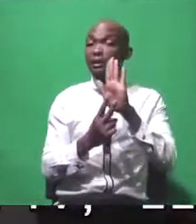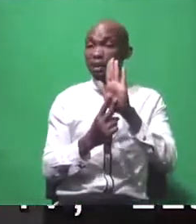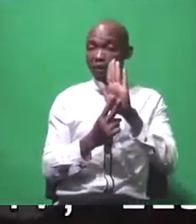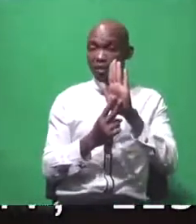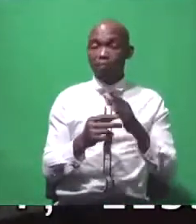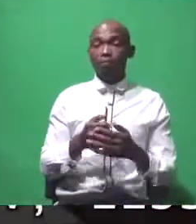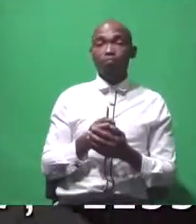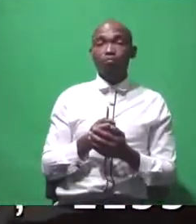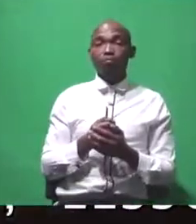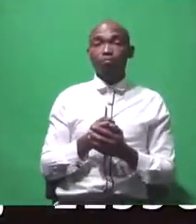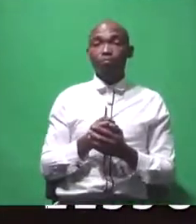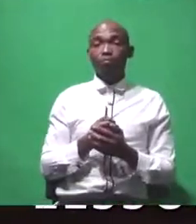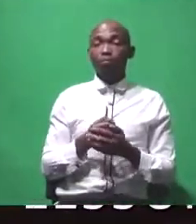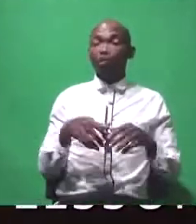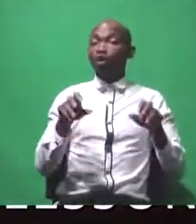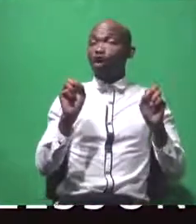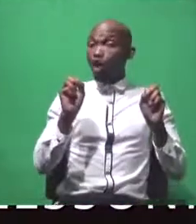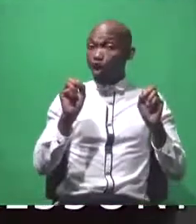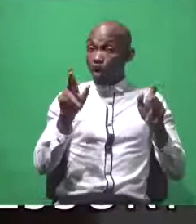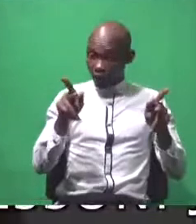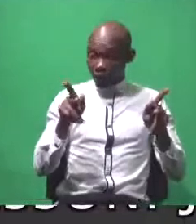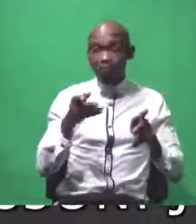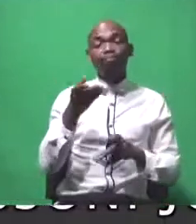987. Okay.